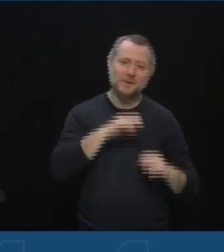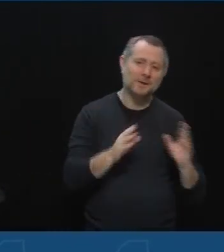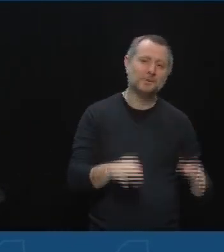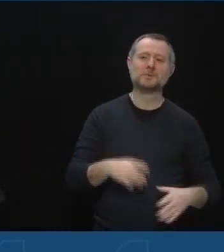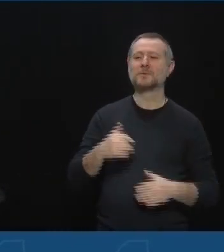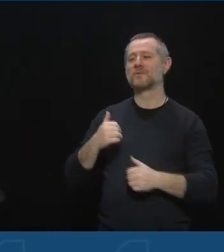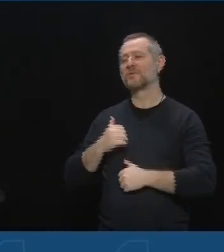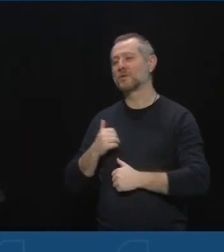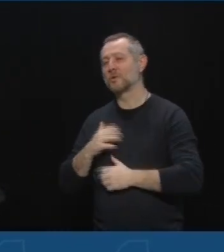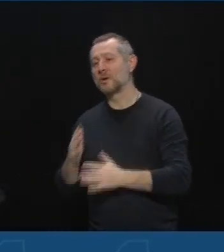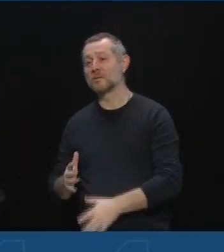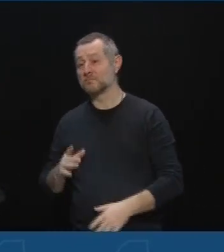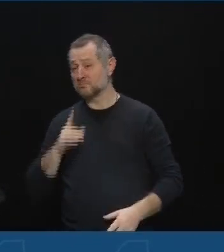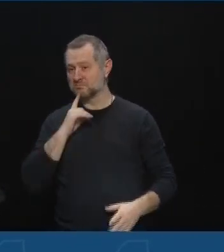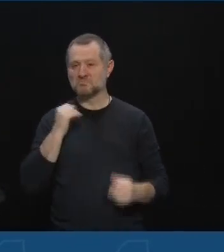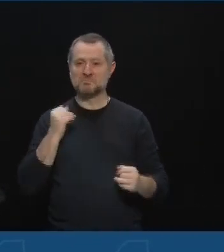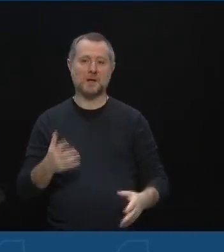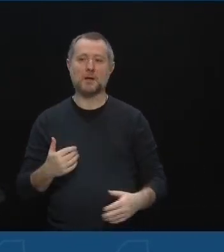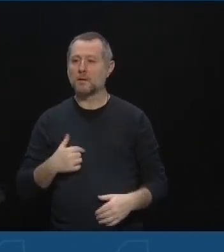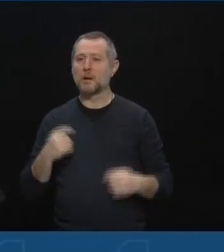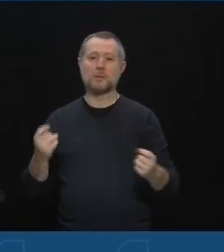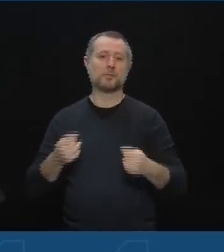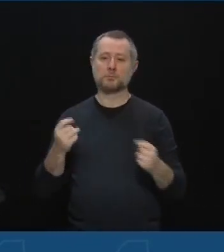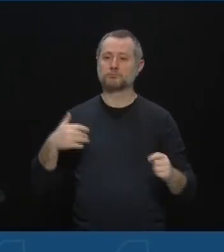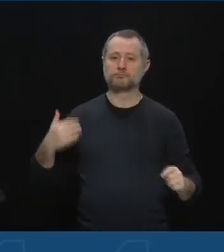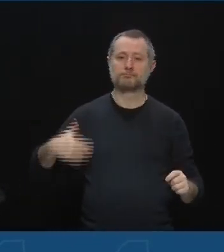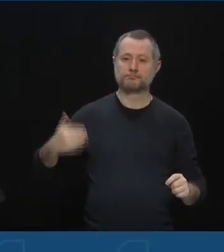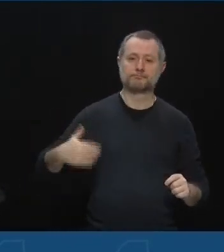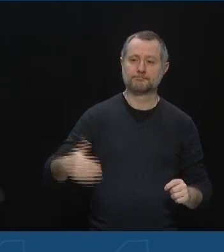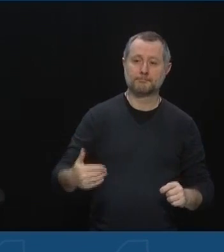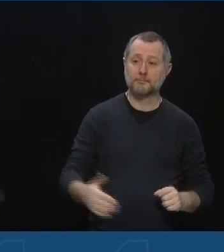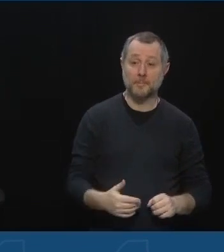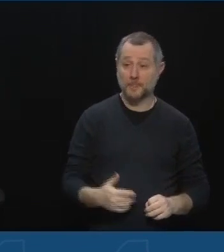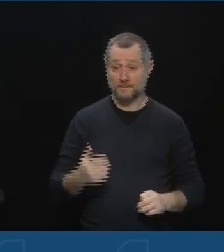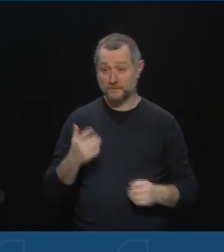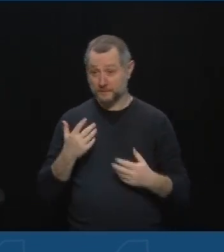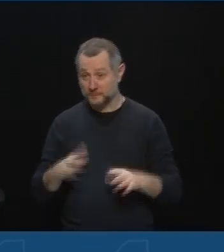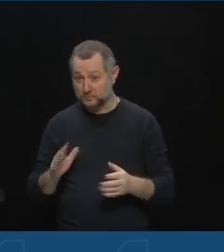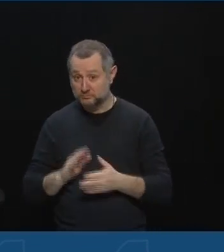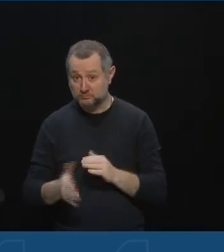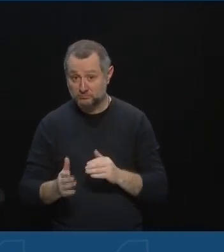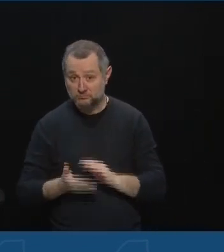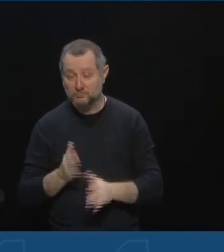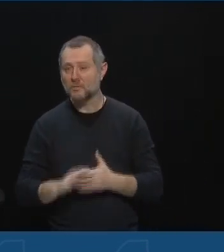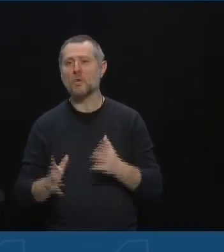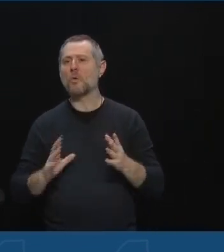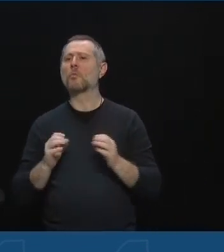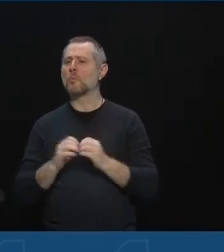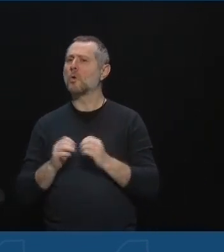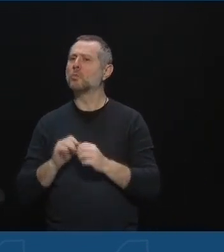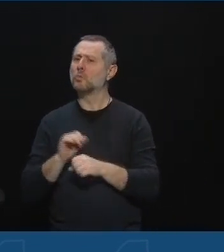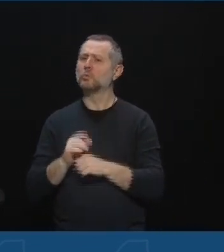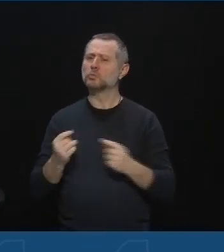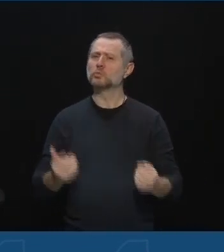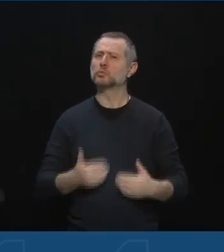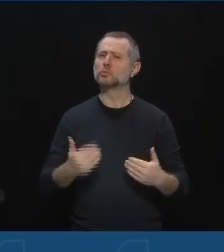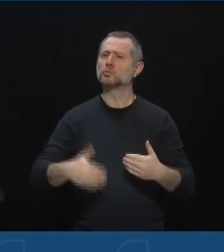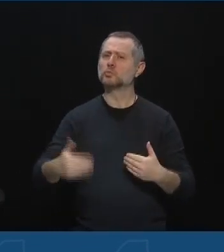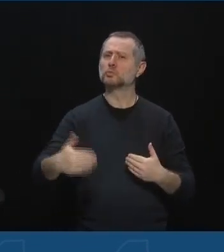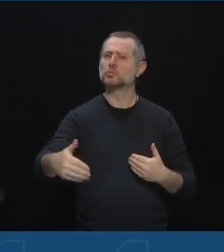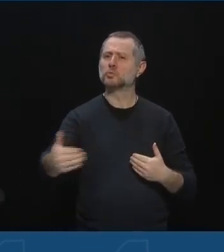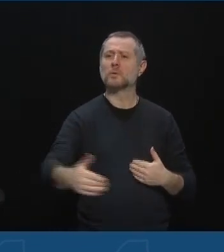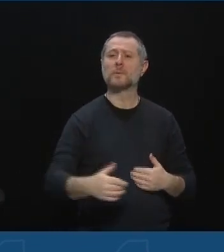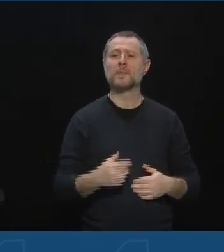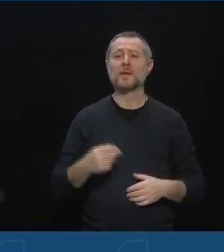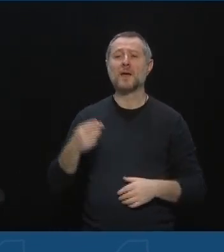like, forget it. It's too big, because that's happening here, but we're not going to rest on our laurels. We have more to do. And, you know, we've done Sibley Square, you know, HCR